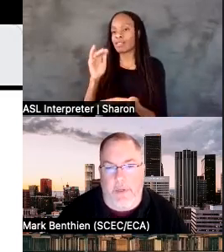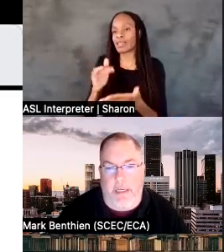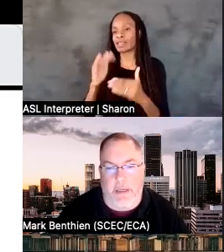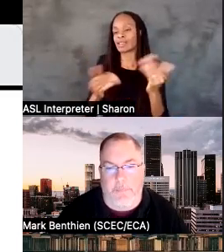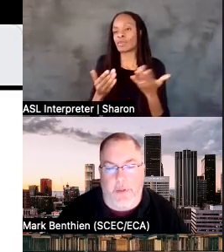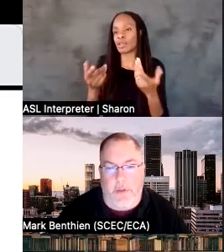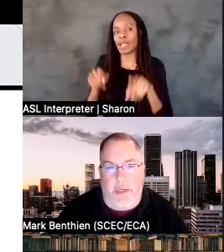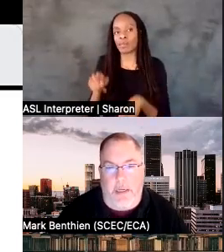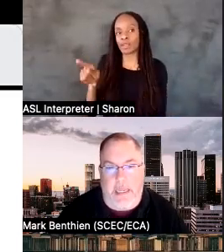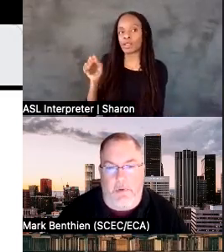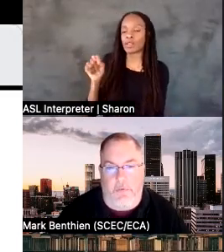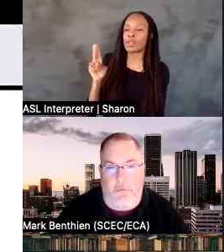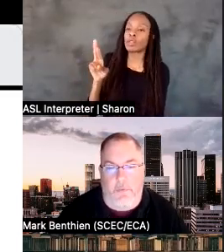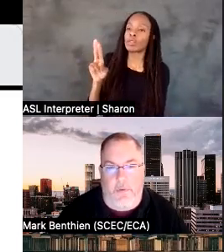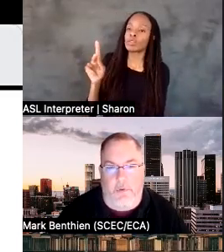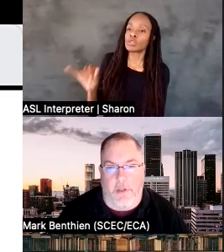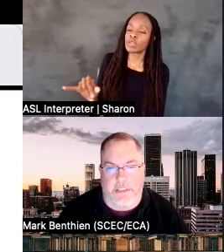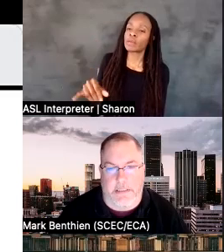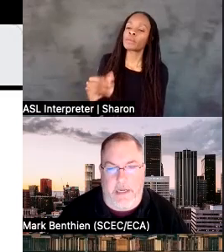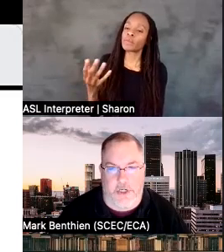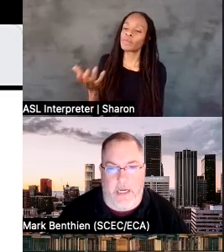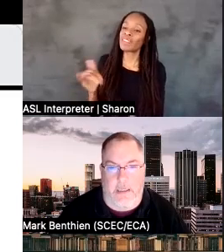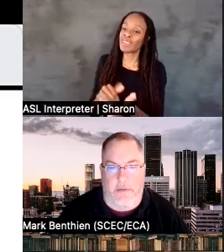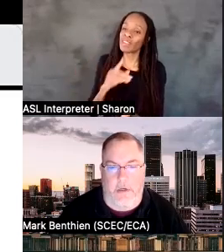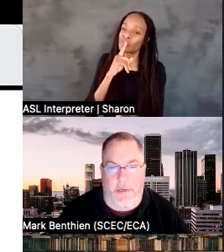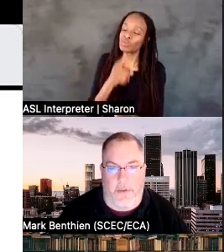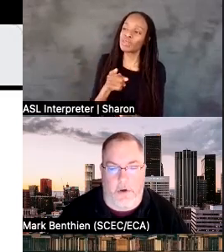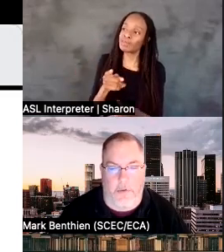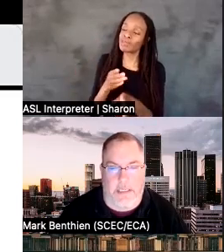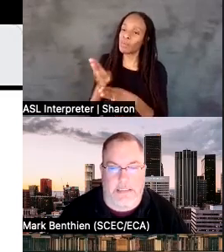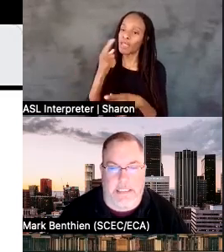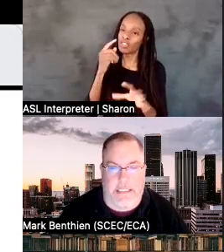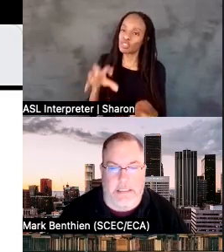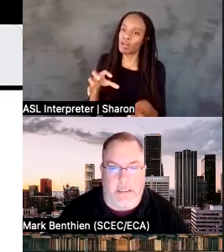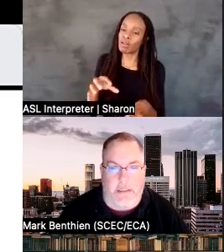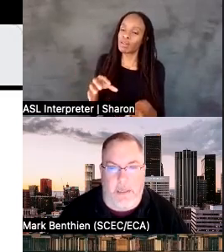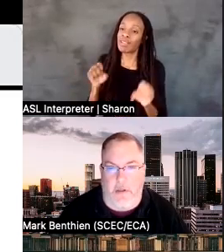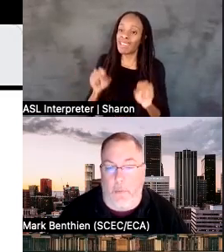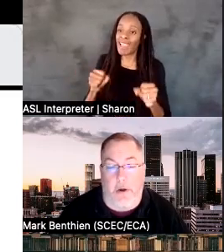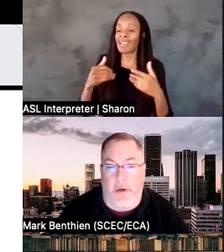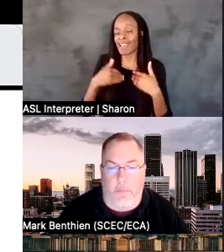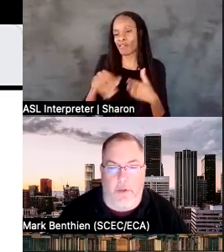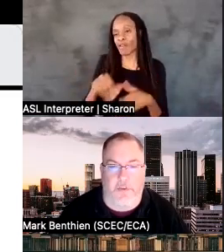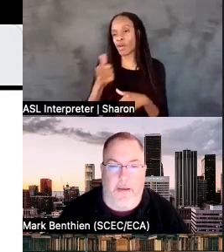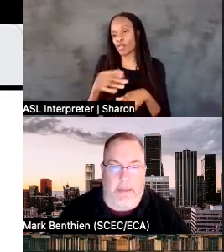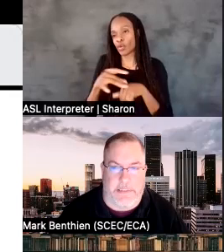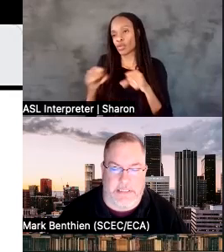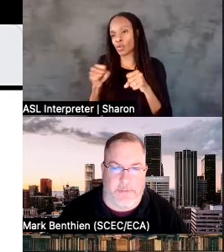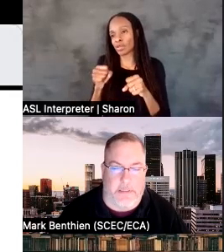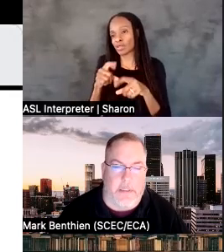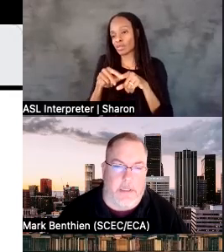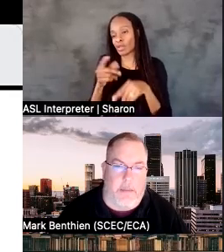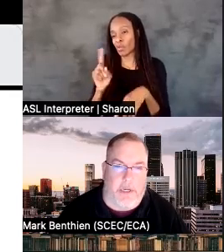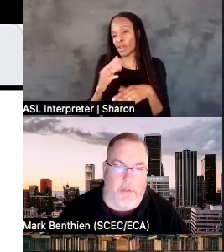that again was really just the main shock, and there can be other earthquakes, and depending on where this all